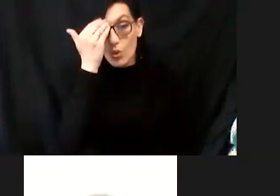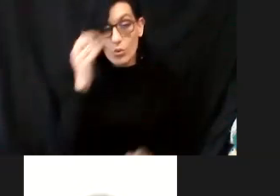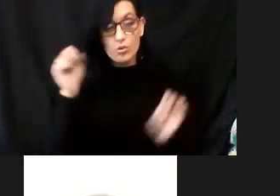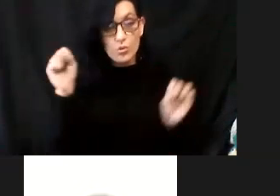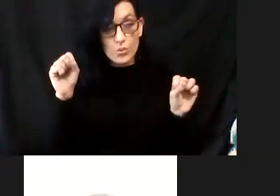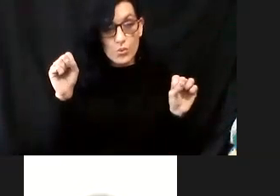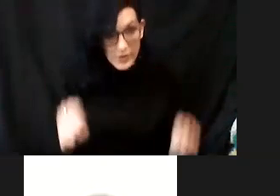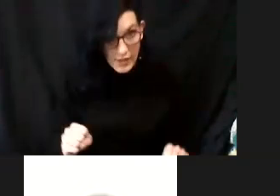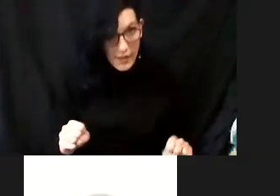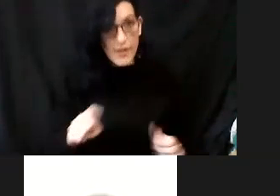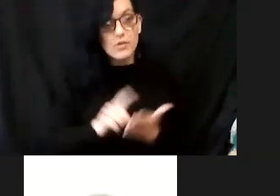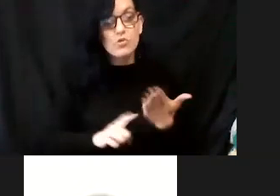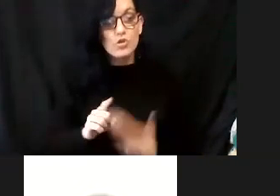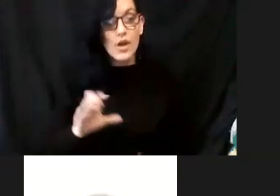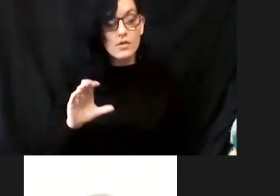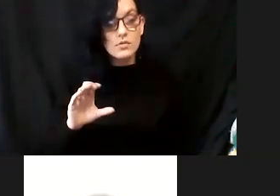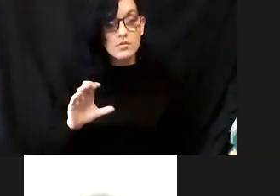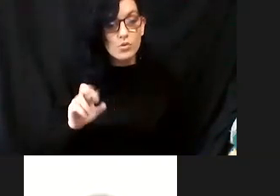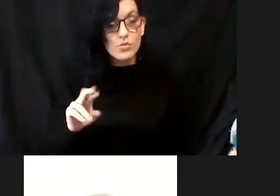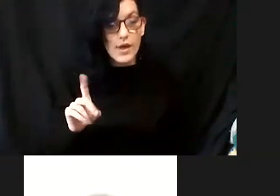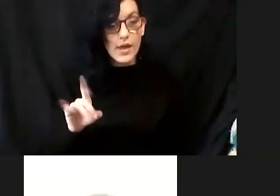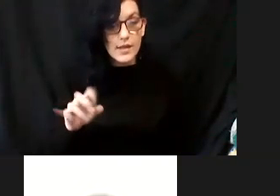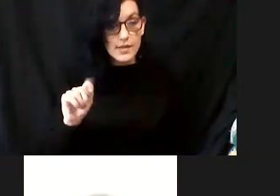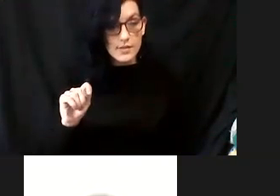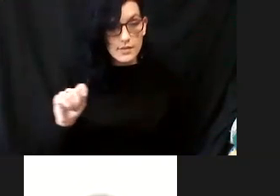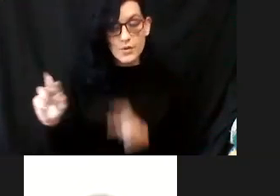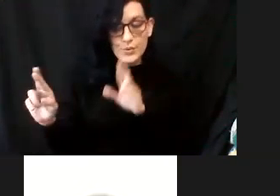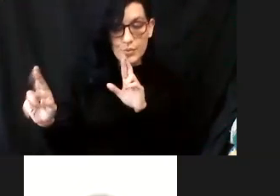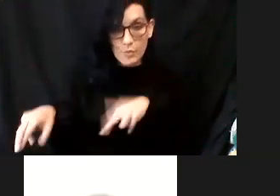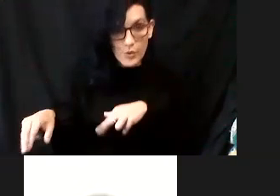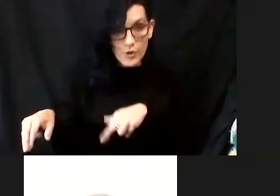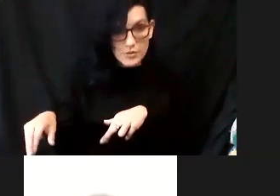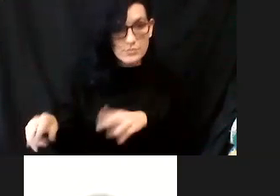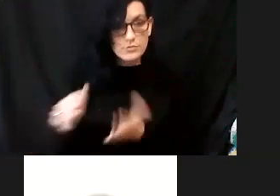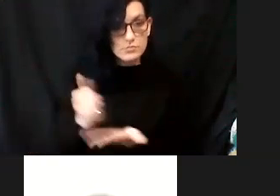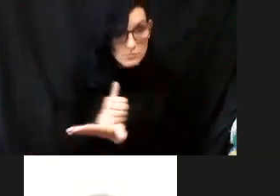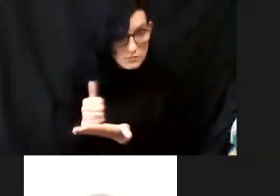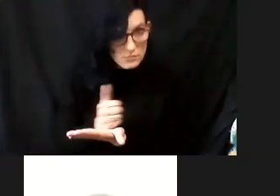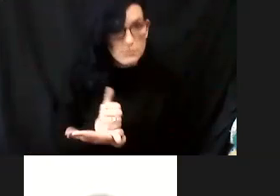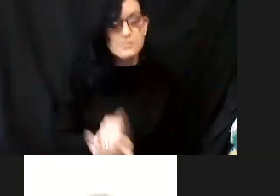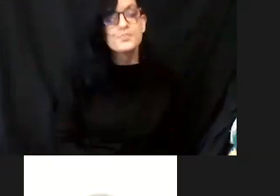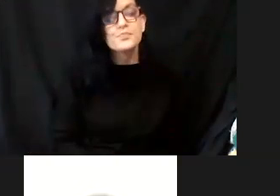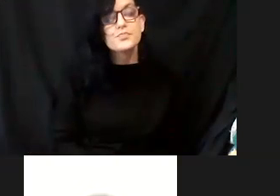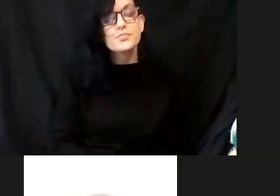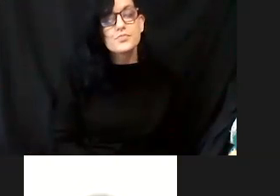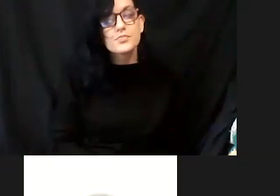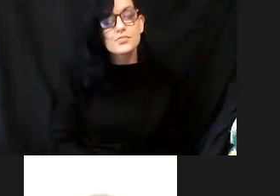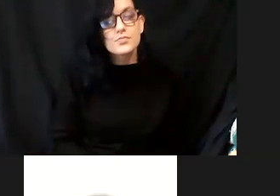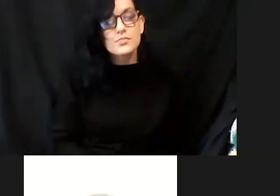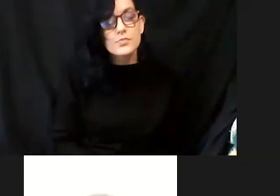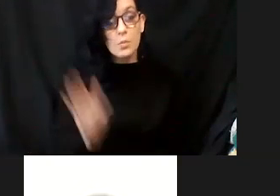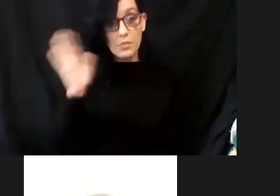to COVID-19, you're allowed, it used to be that you got one report from each of the